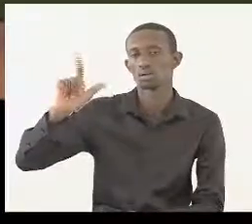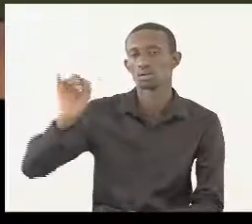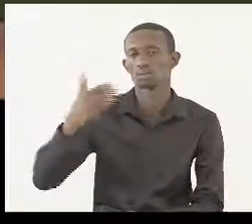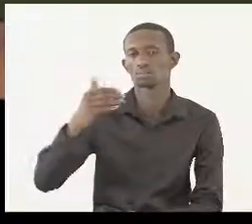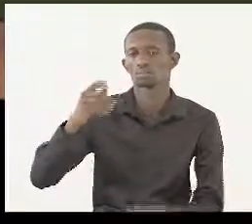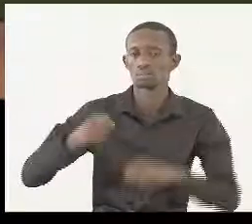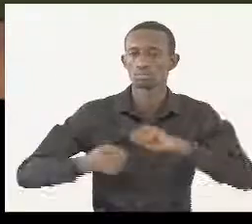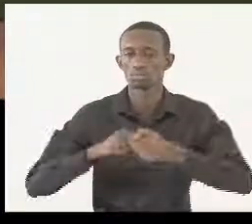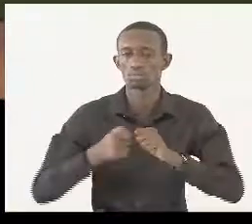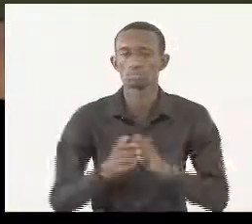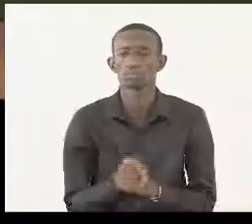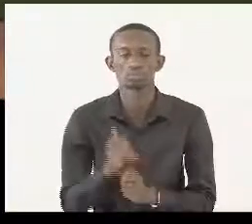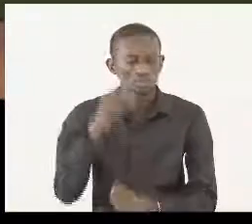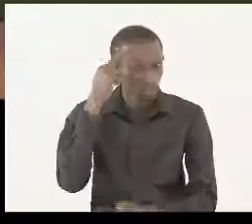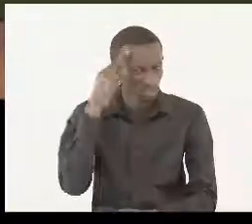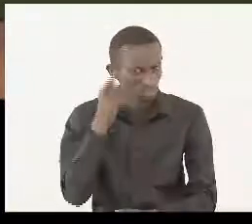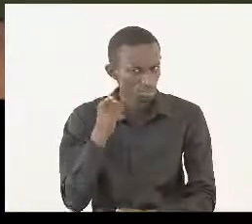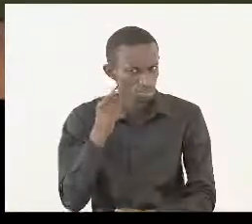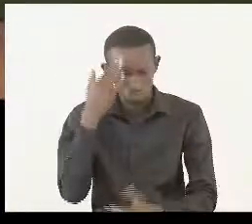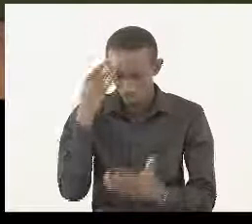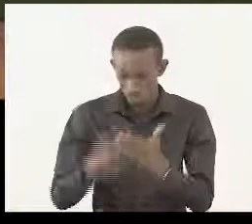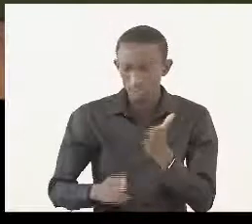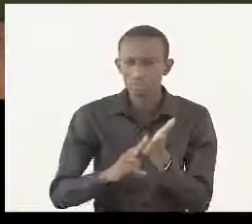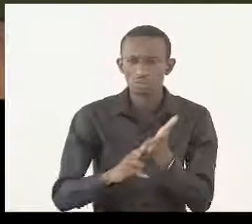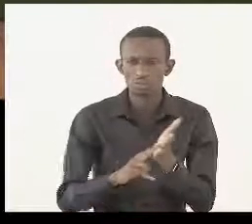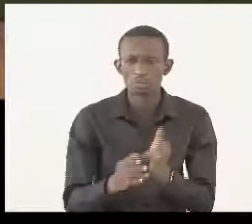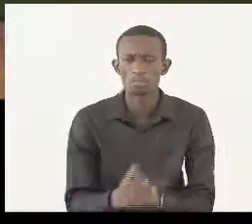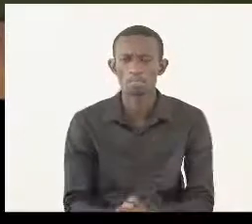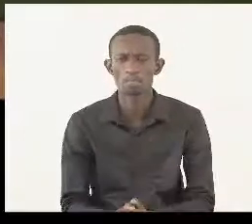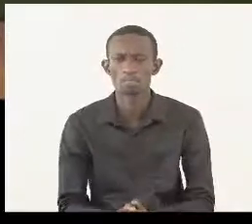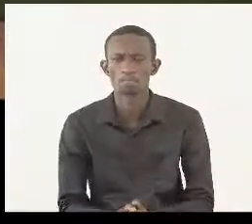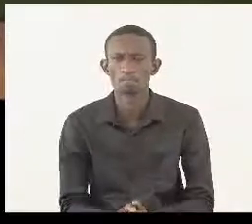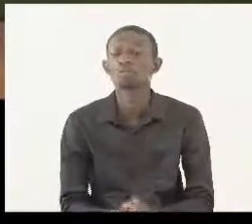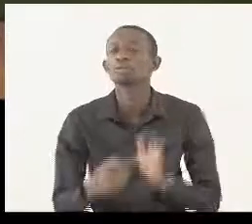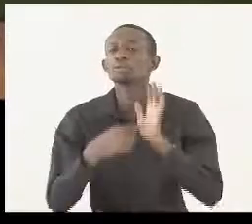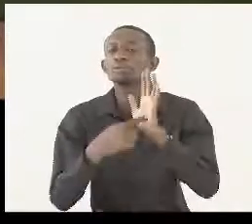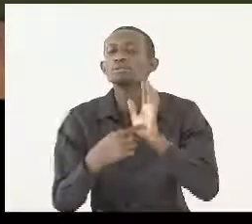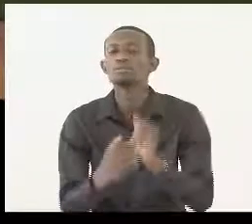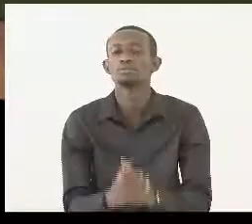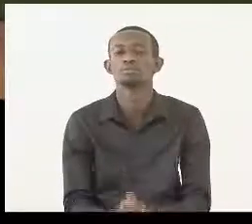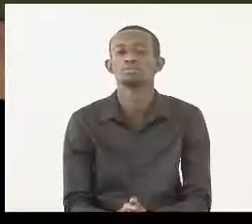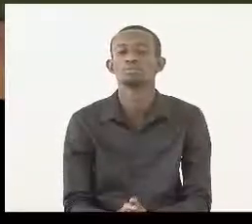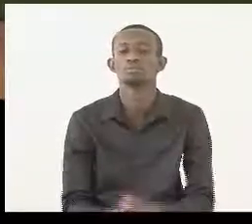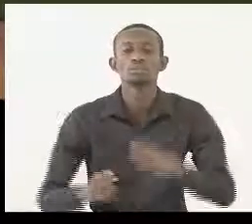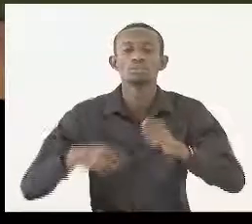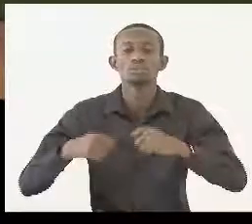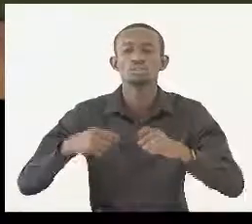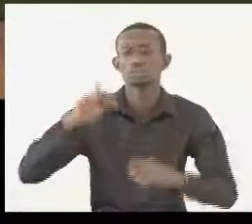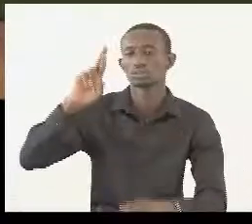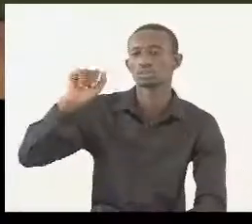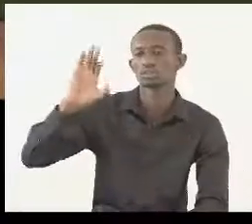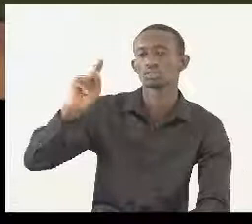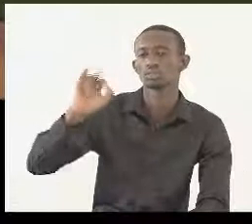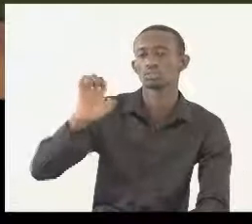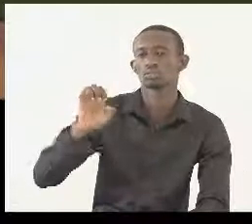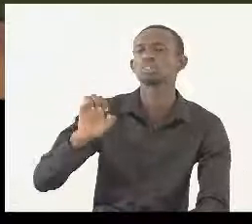Do you remember what we used to show that the reactivity increases as